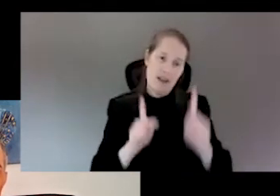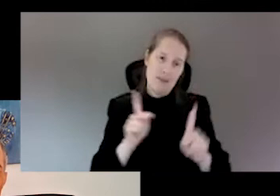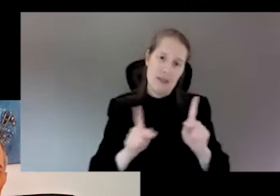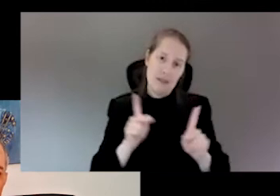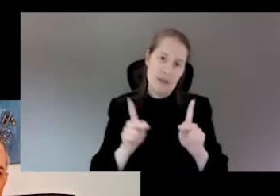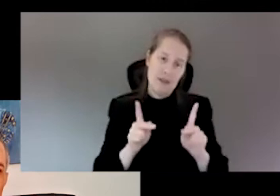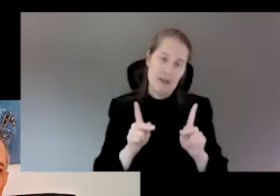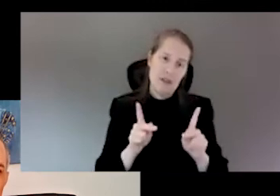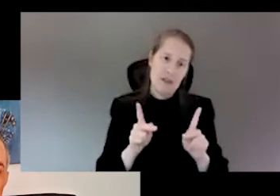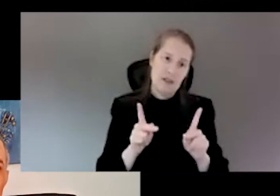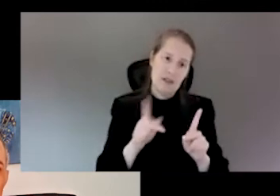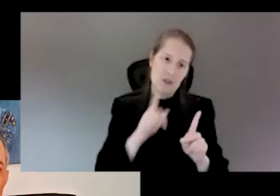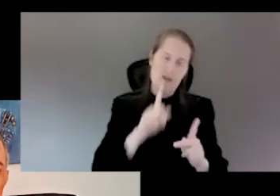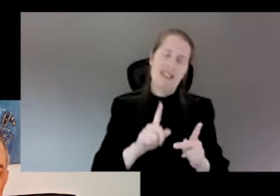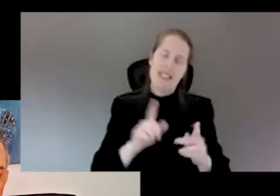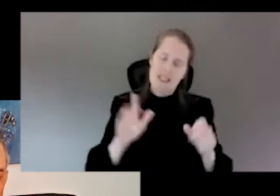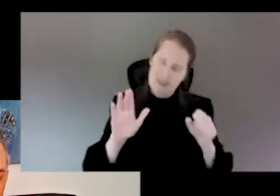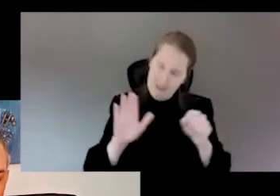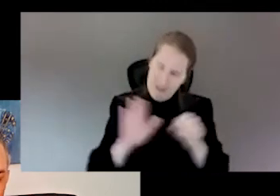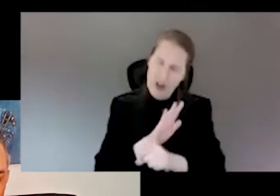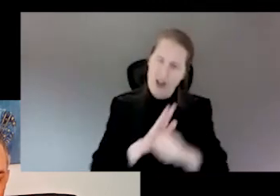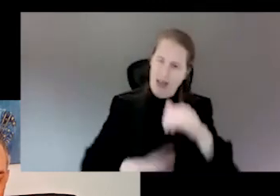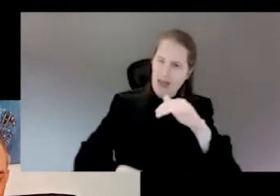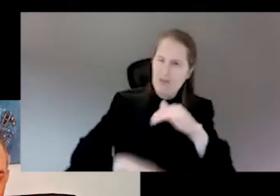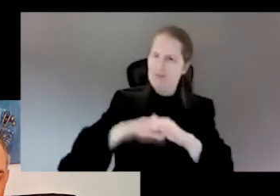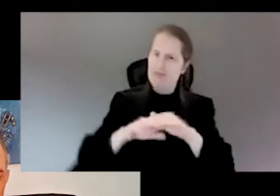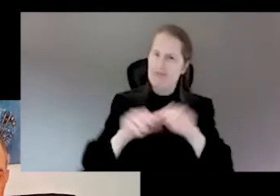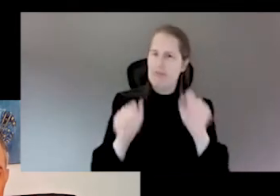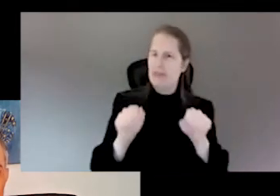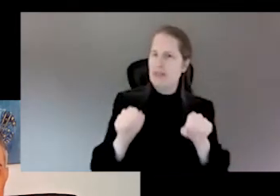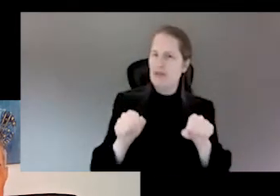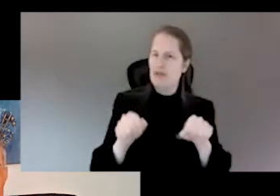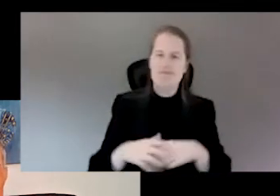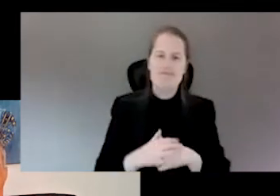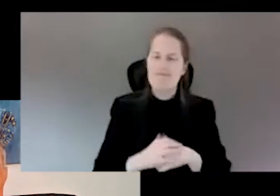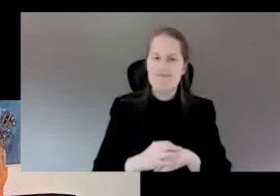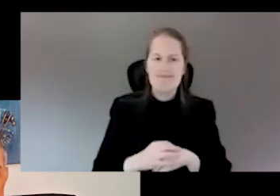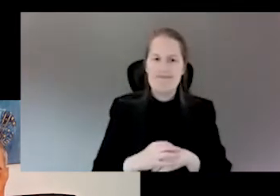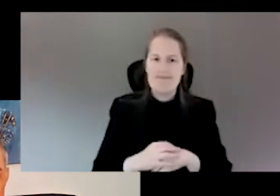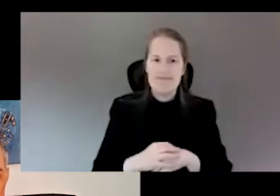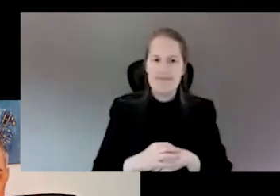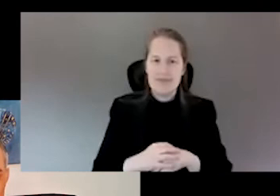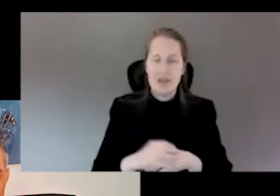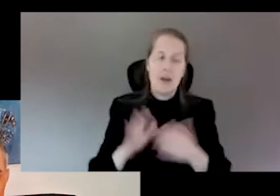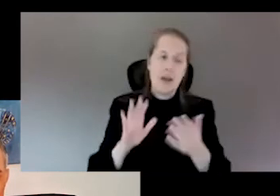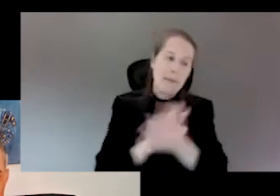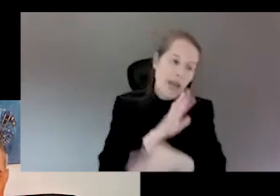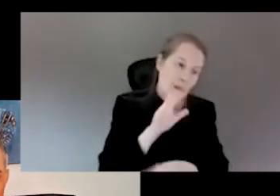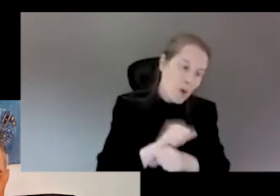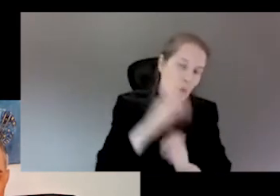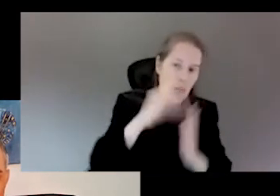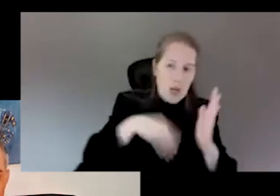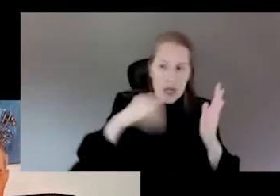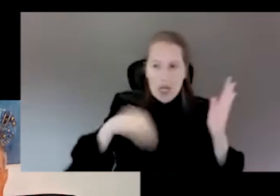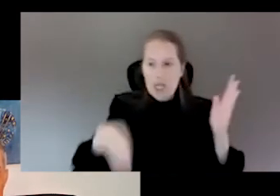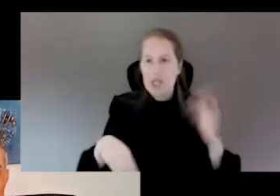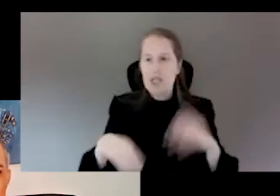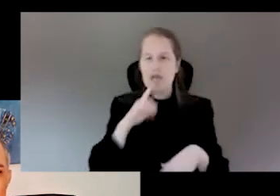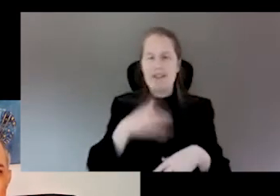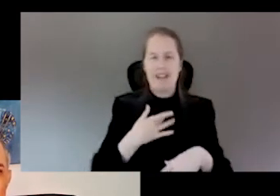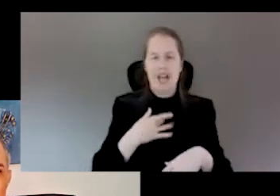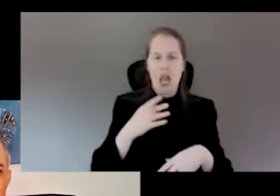get to their full potential because they had to go through all of this paperwork or jump through these hoops,